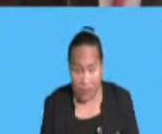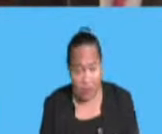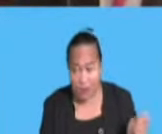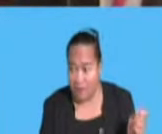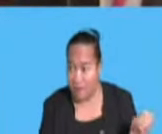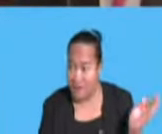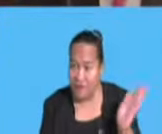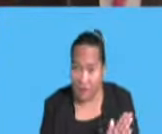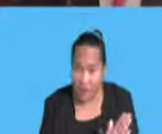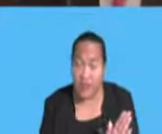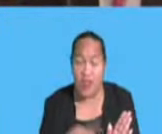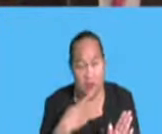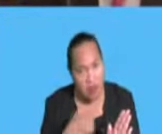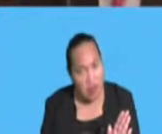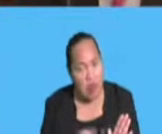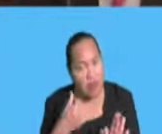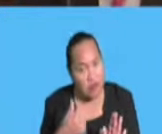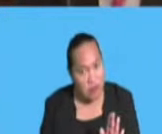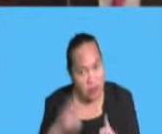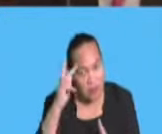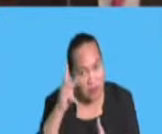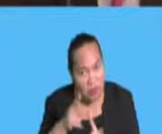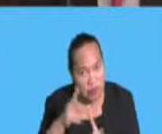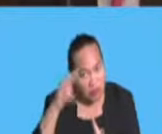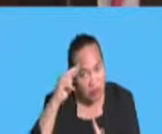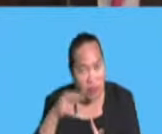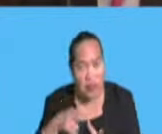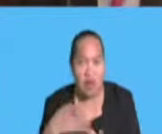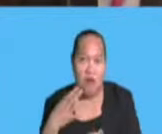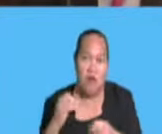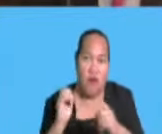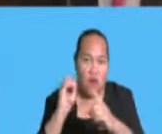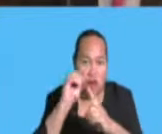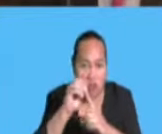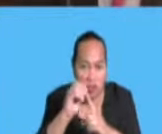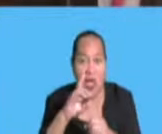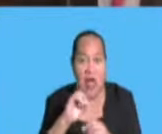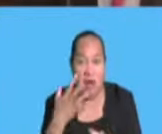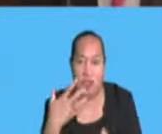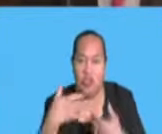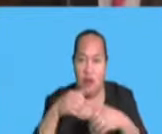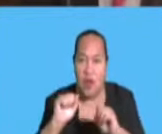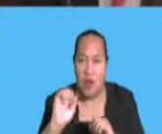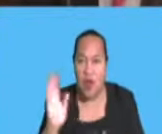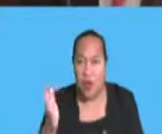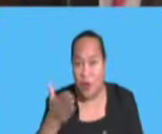is smart in its rational and clear in its setting of physical goals and achievable outputs and